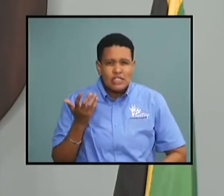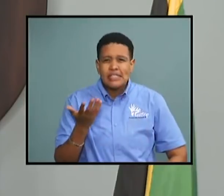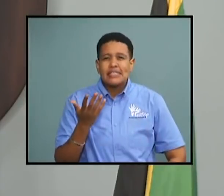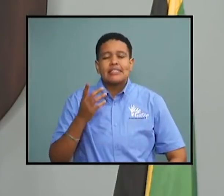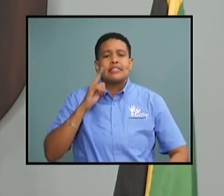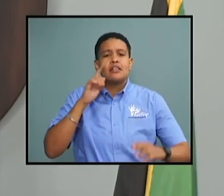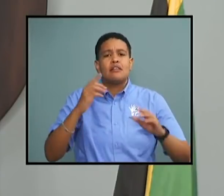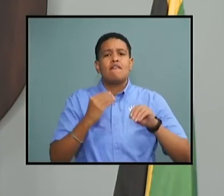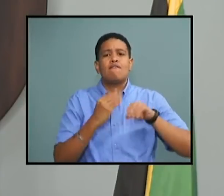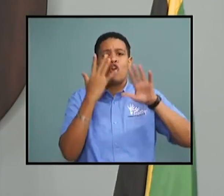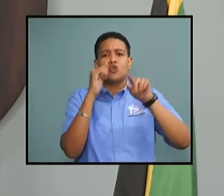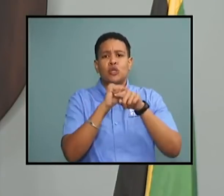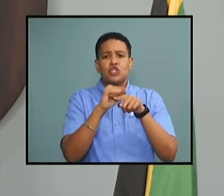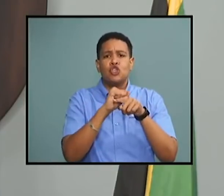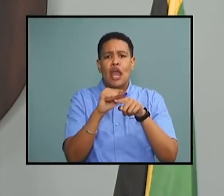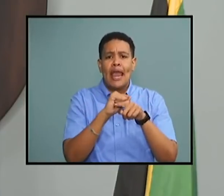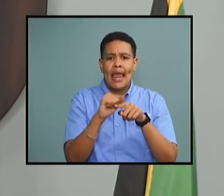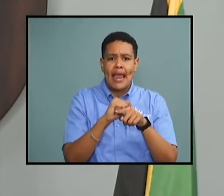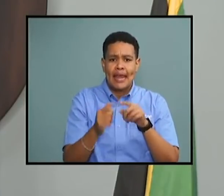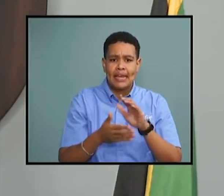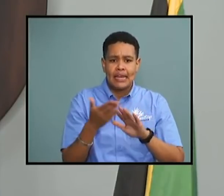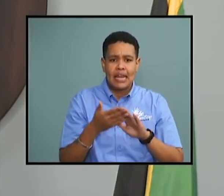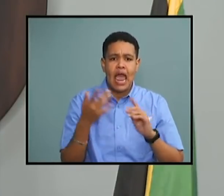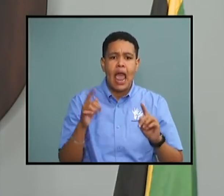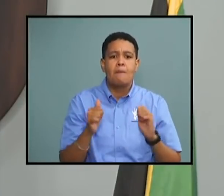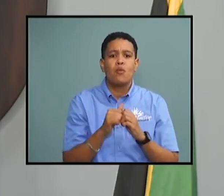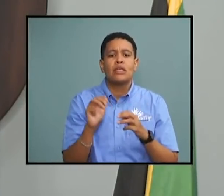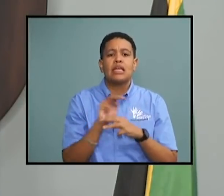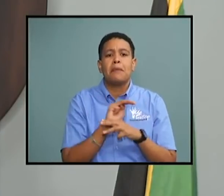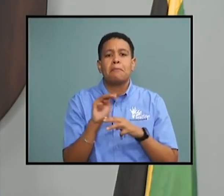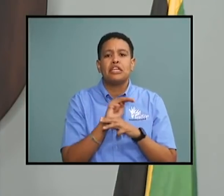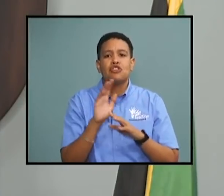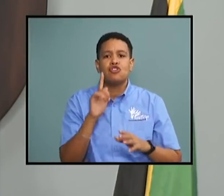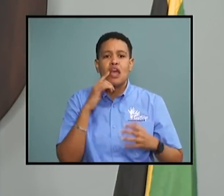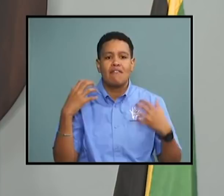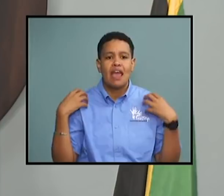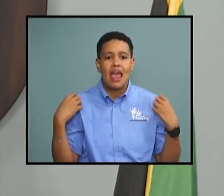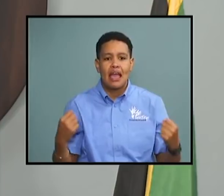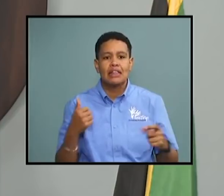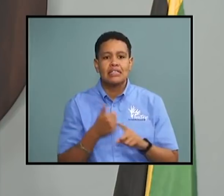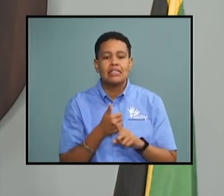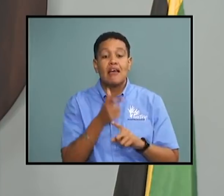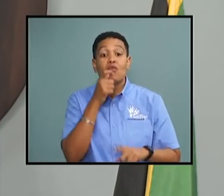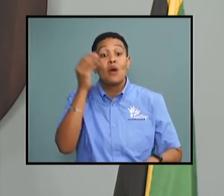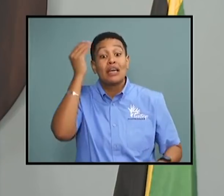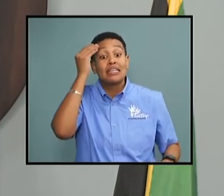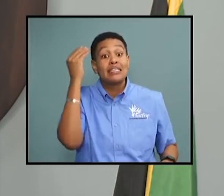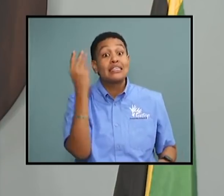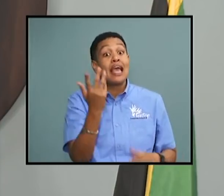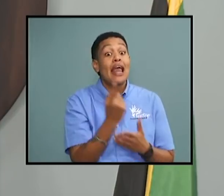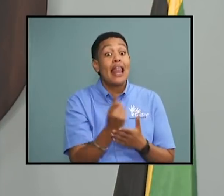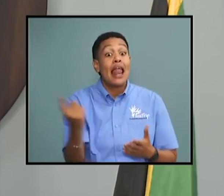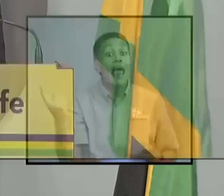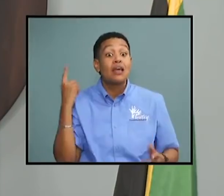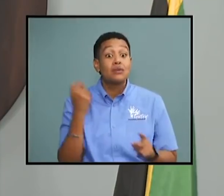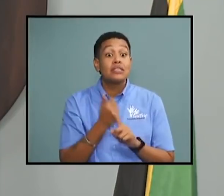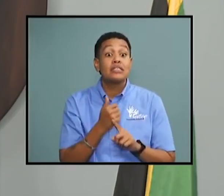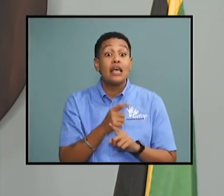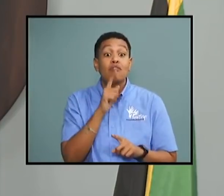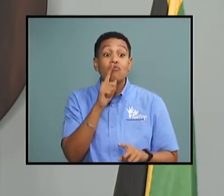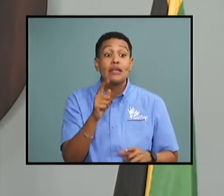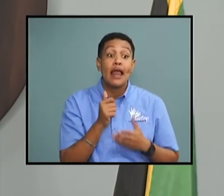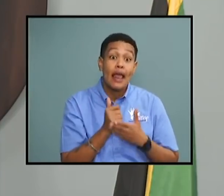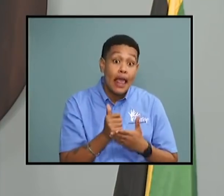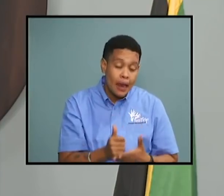rigorous virtual training exercise with the Ministry of Health, who, as I said last week, were extremely